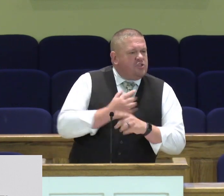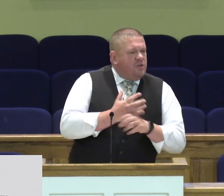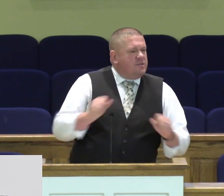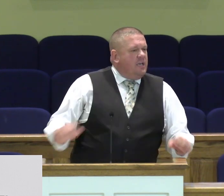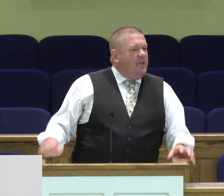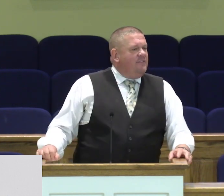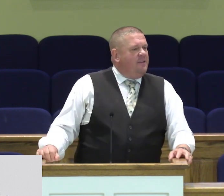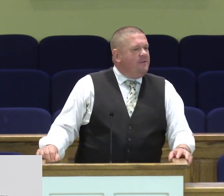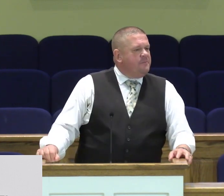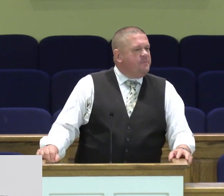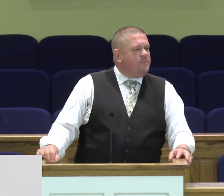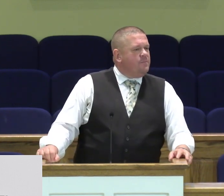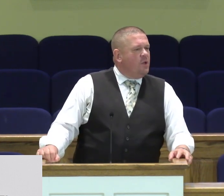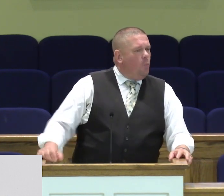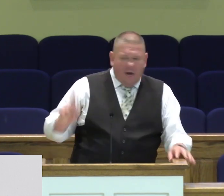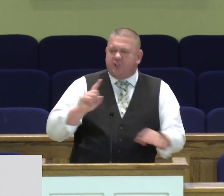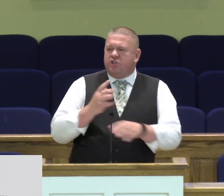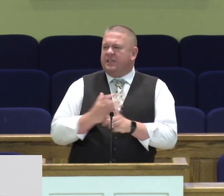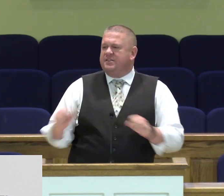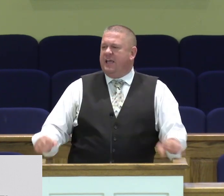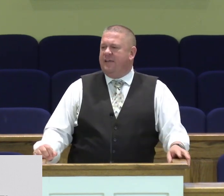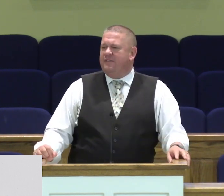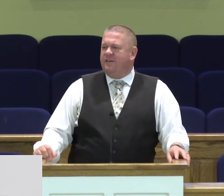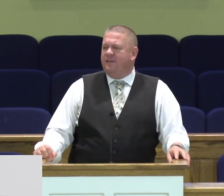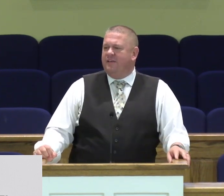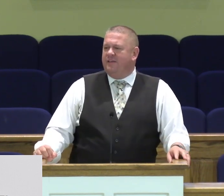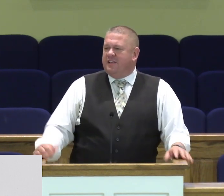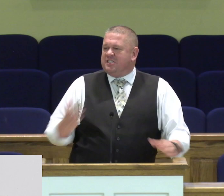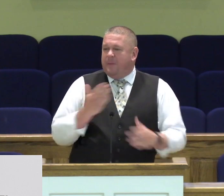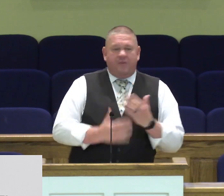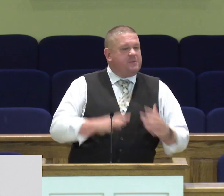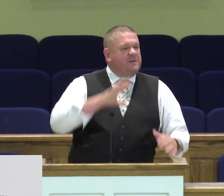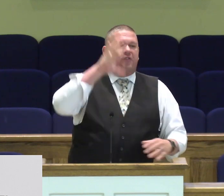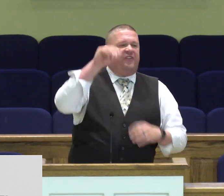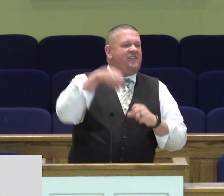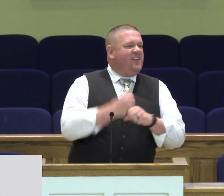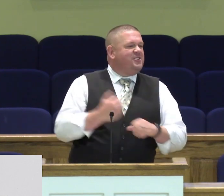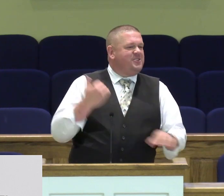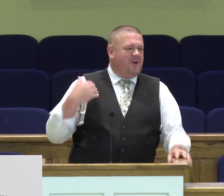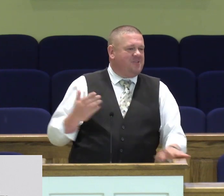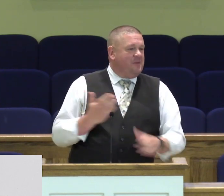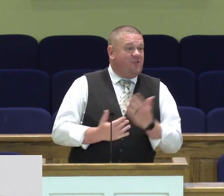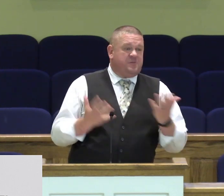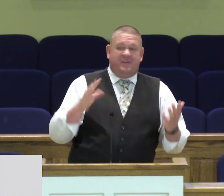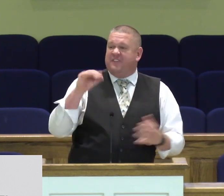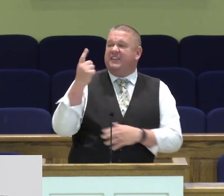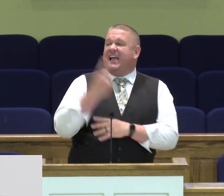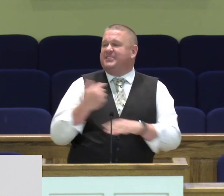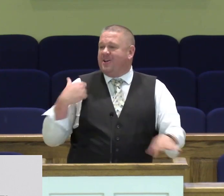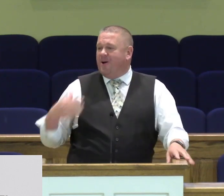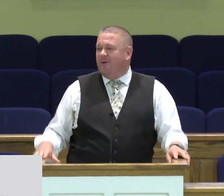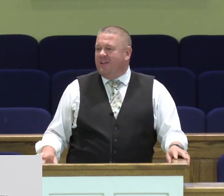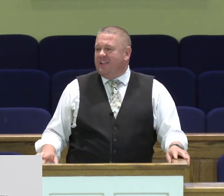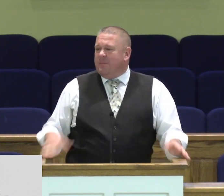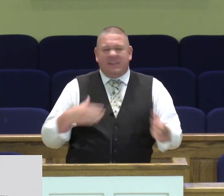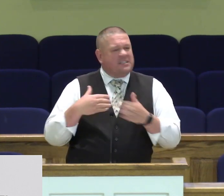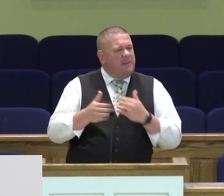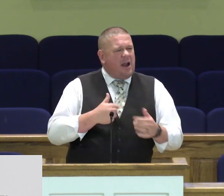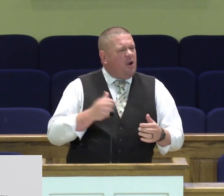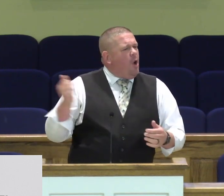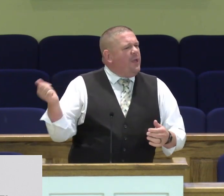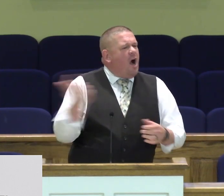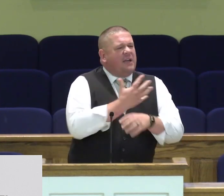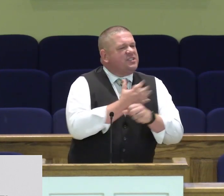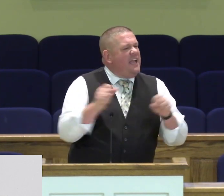When did you get saved? Where did you get saved? Some of you, it's been over 50 years ago. Some of you, it's been 50 days ago. But it doesn't